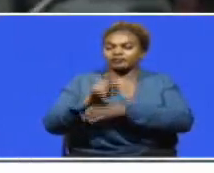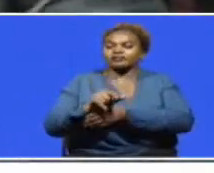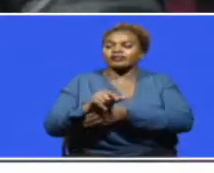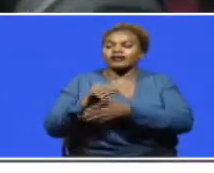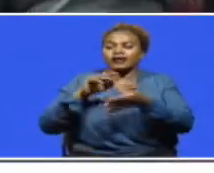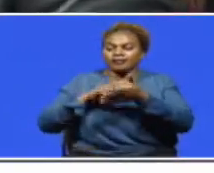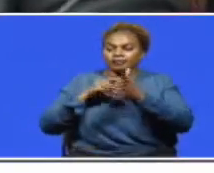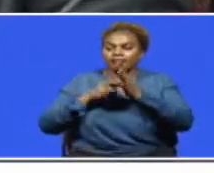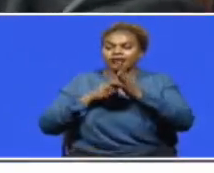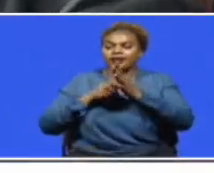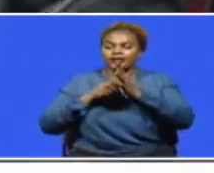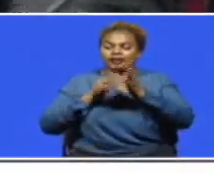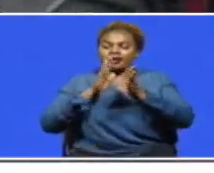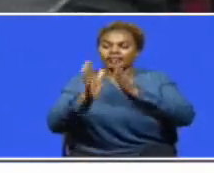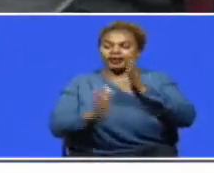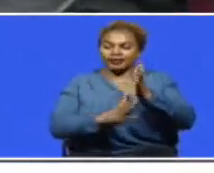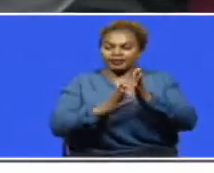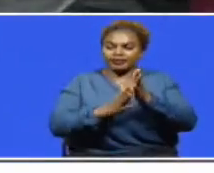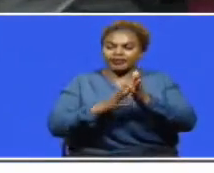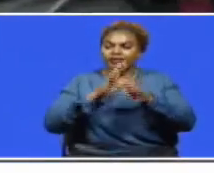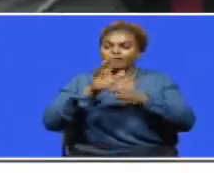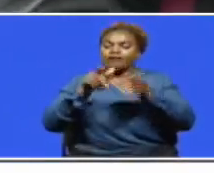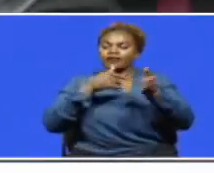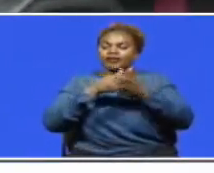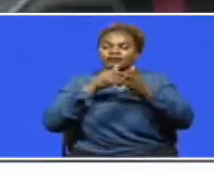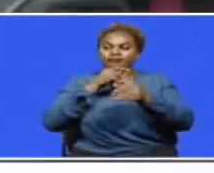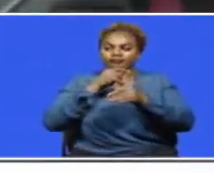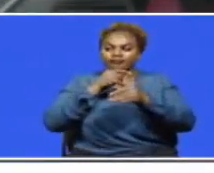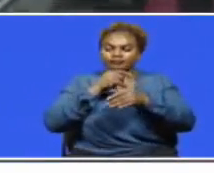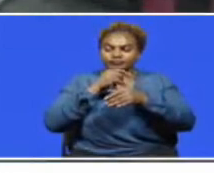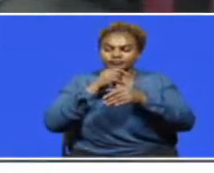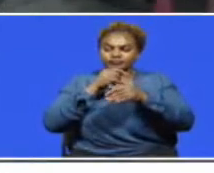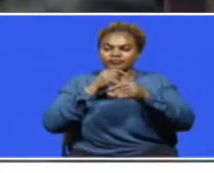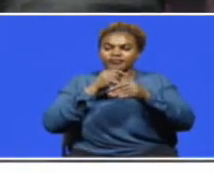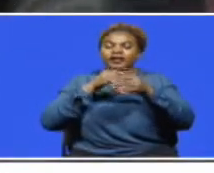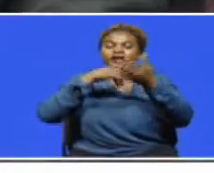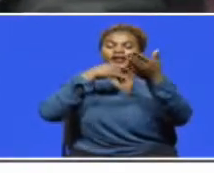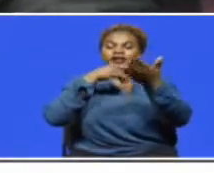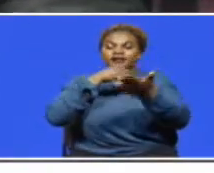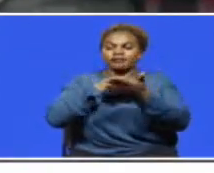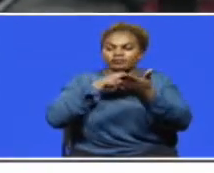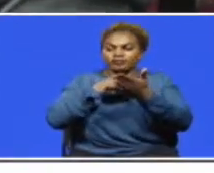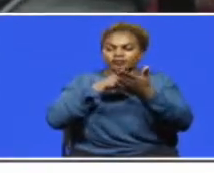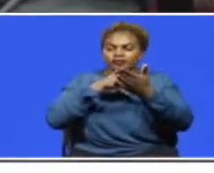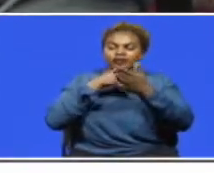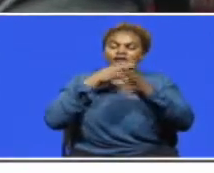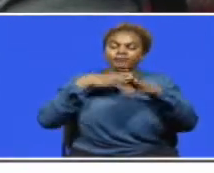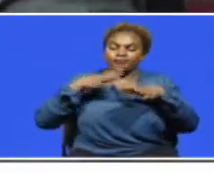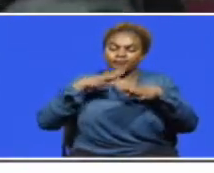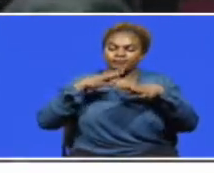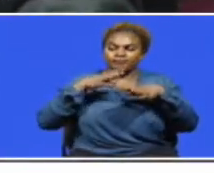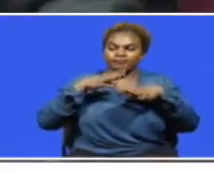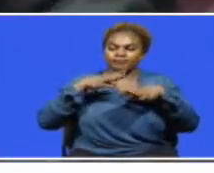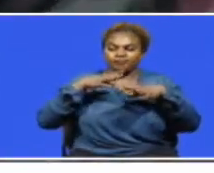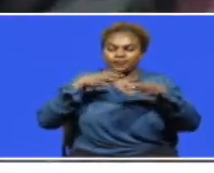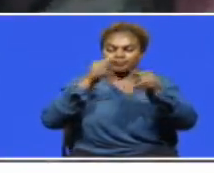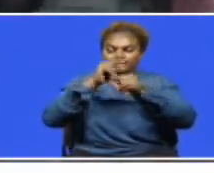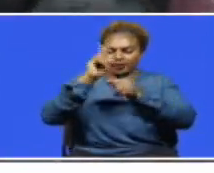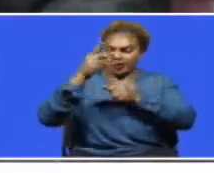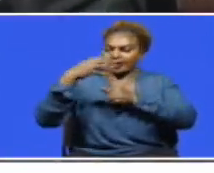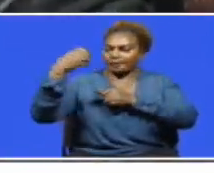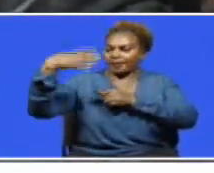that is the kind of arrangement all these IPPs, including even Kenyan, have gone into with Kenya